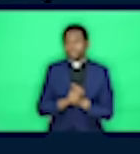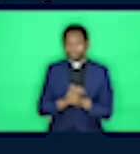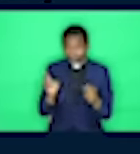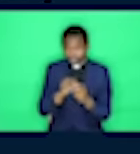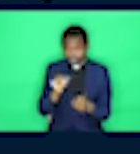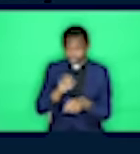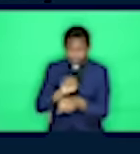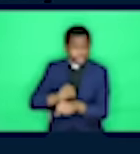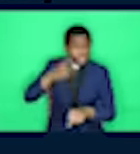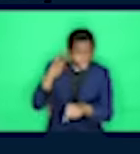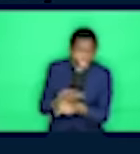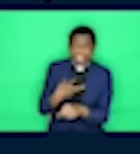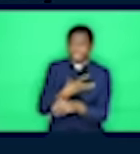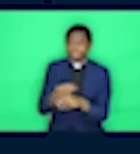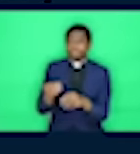Money